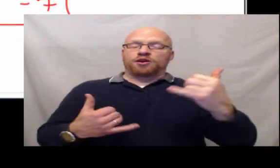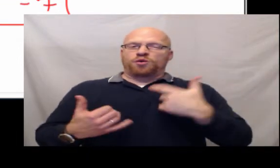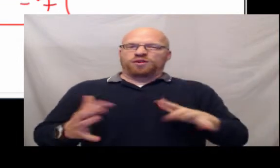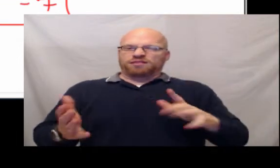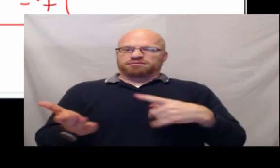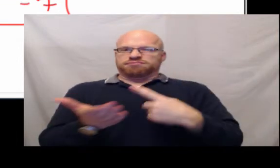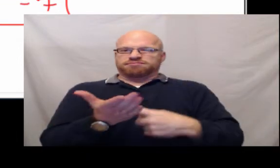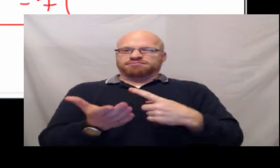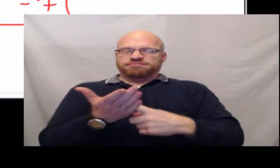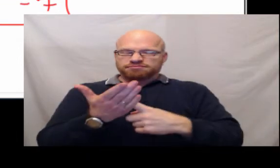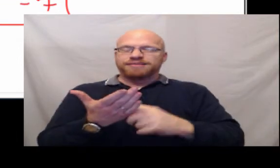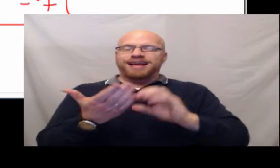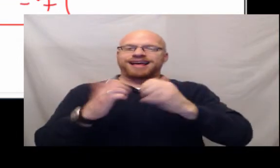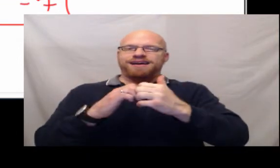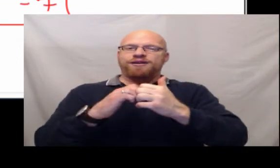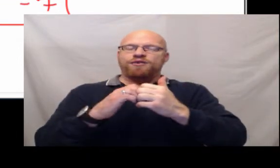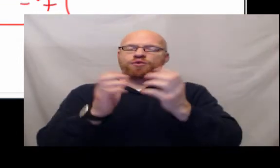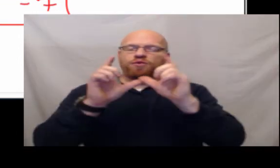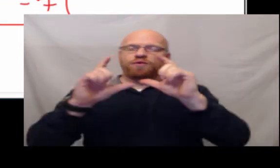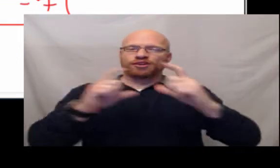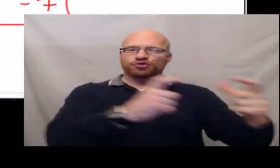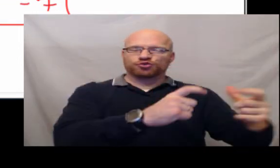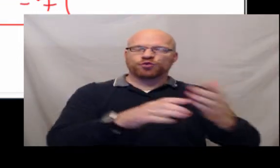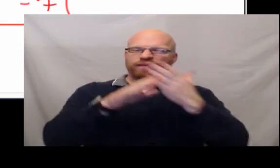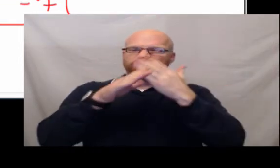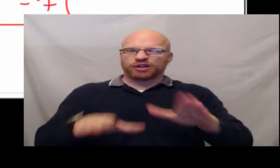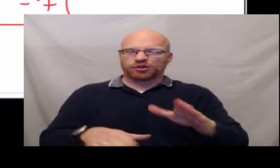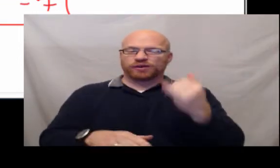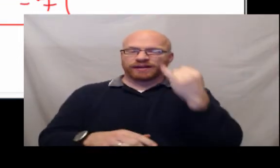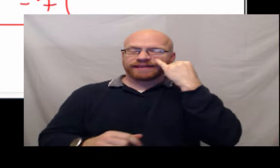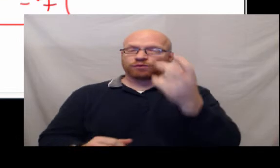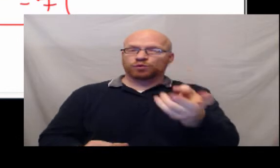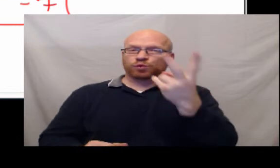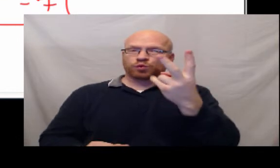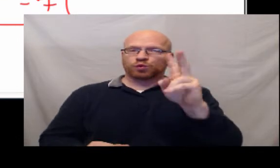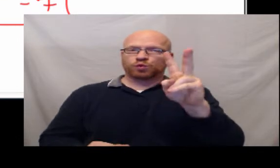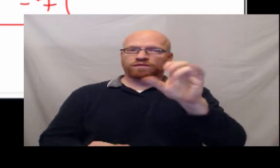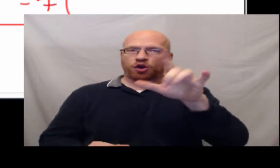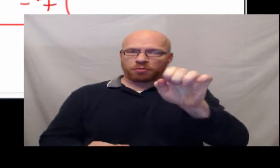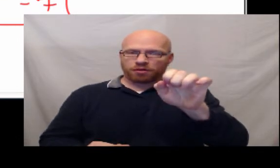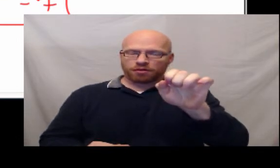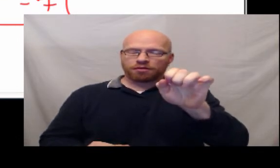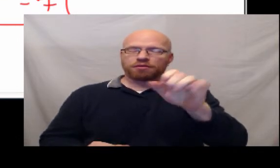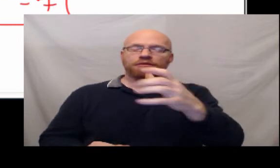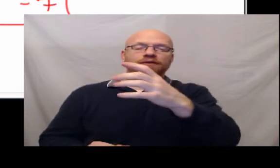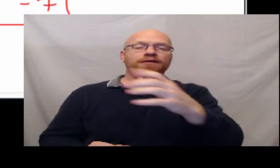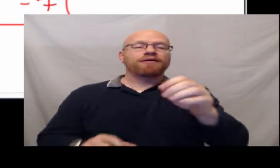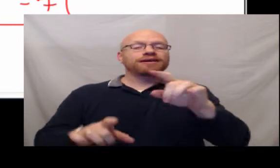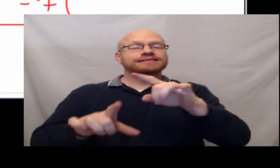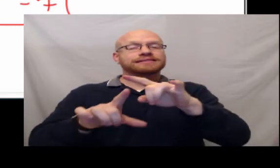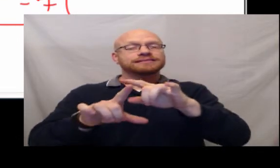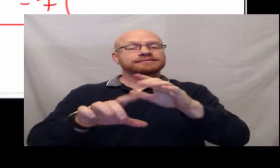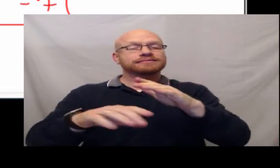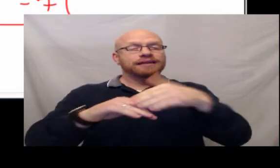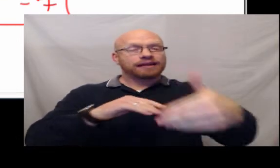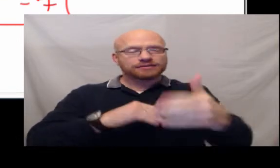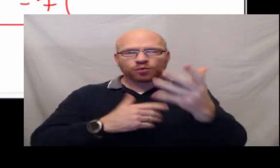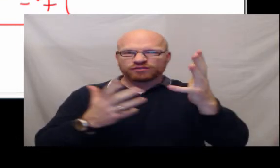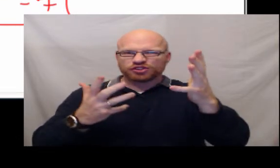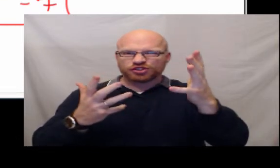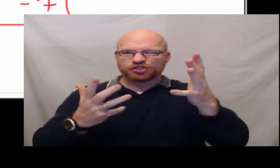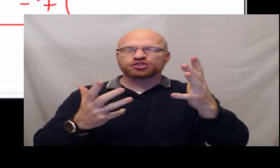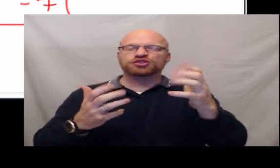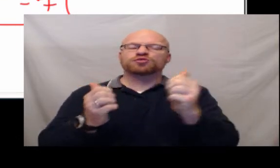Okay, just showing my work now. Now we've talked about how to factor things and divide out if we have two variables in